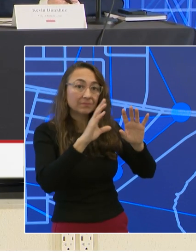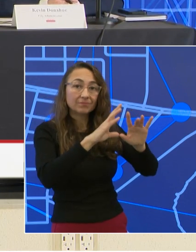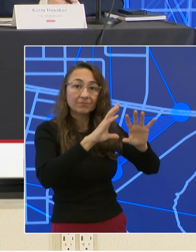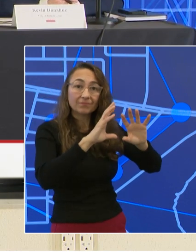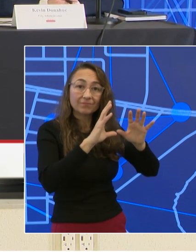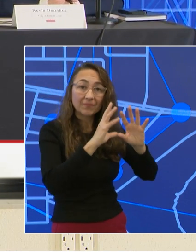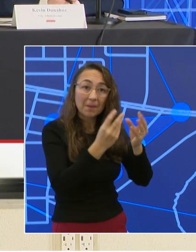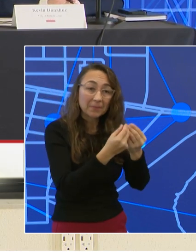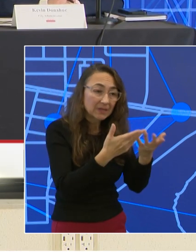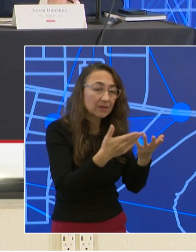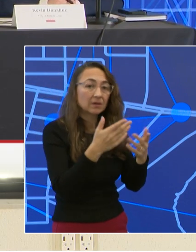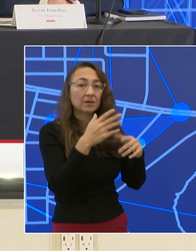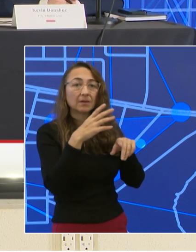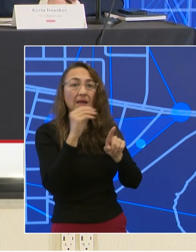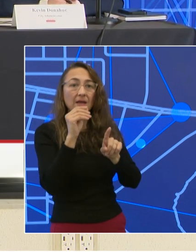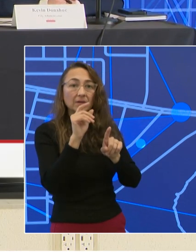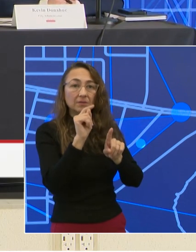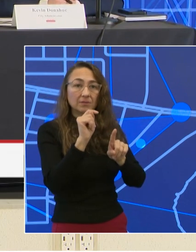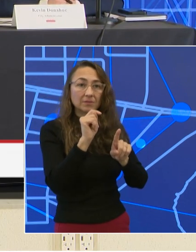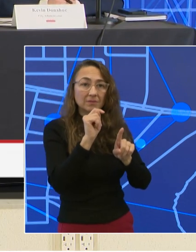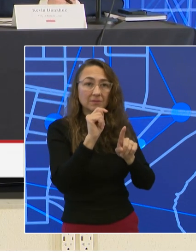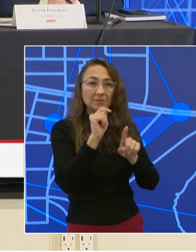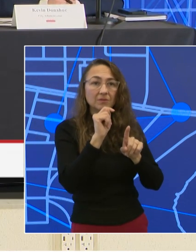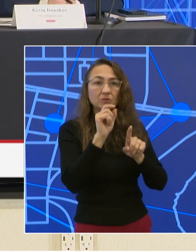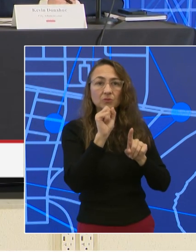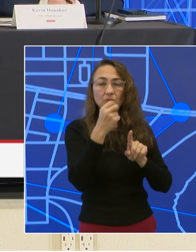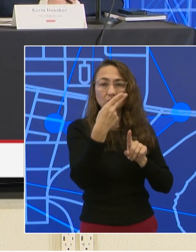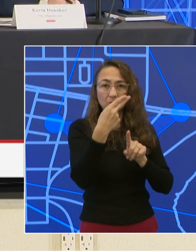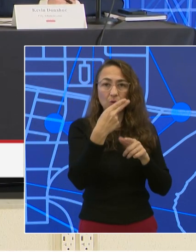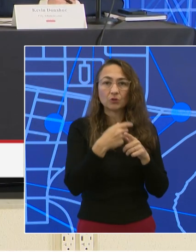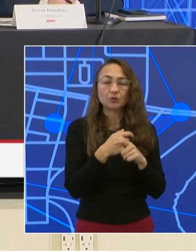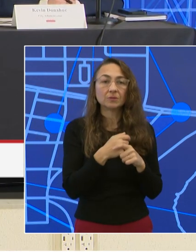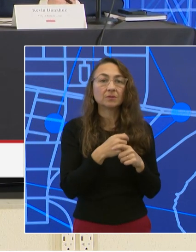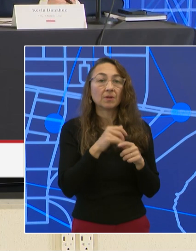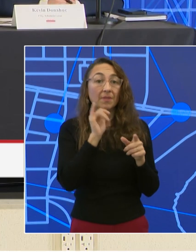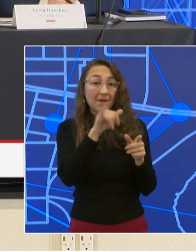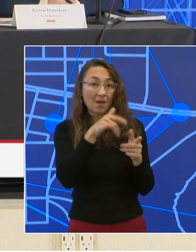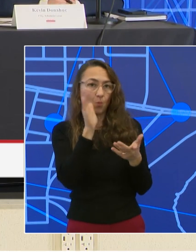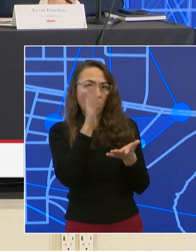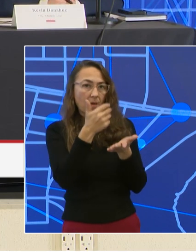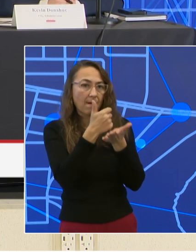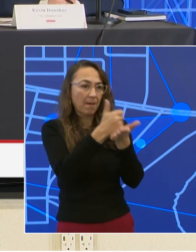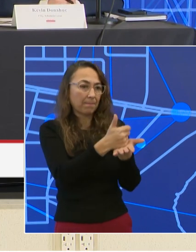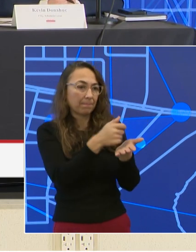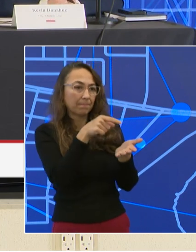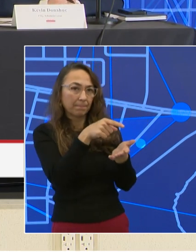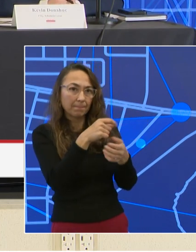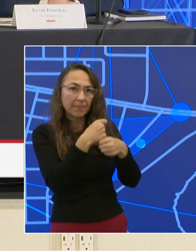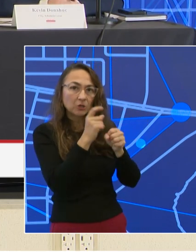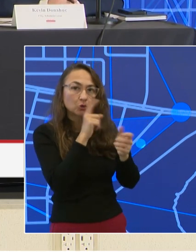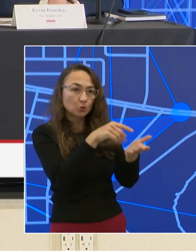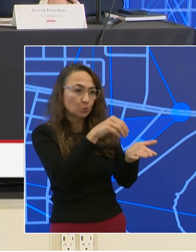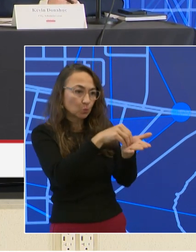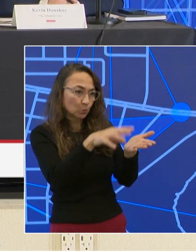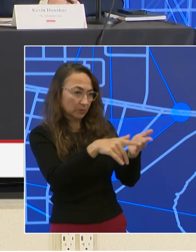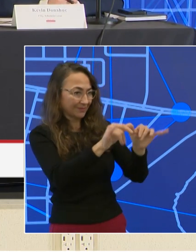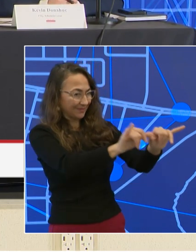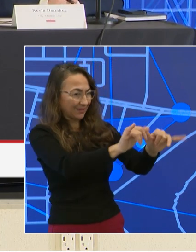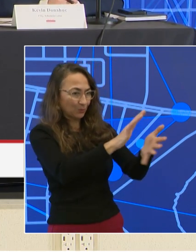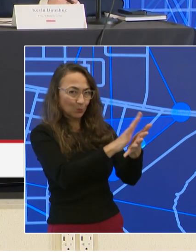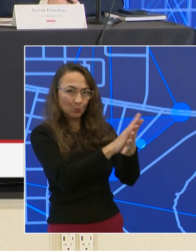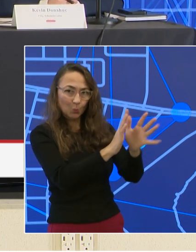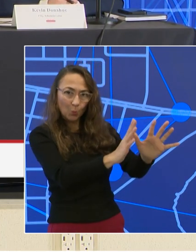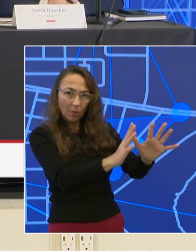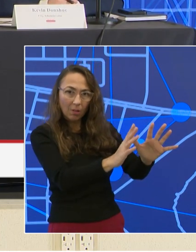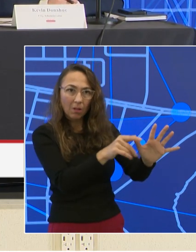is that going to help impact the number of children who stay in school, but it will also give